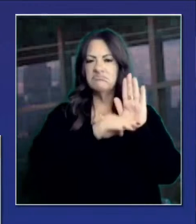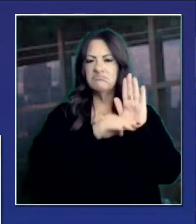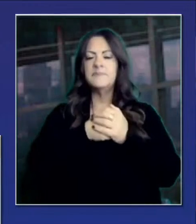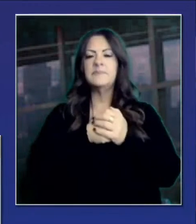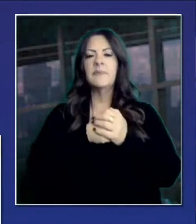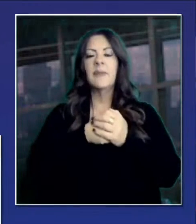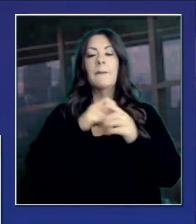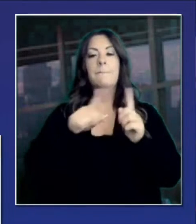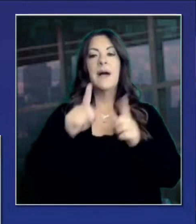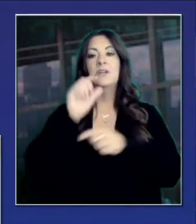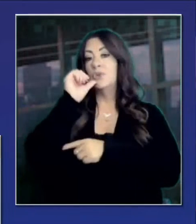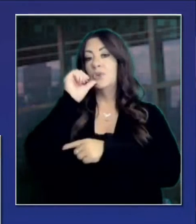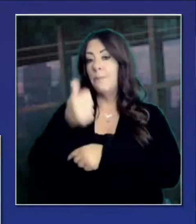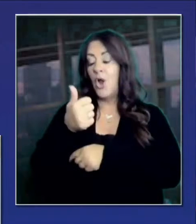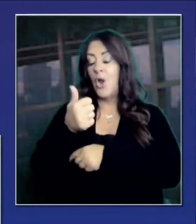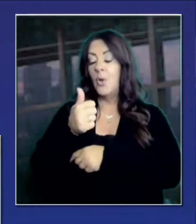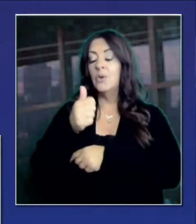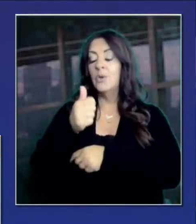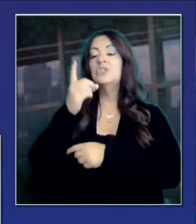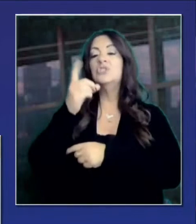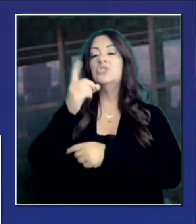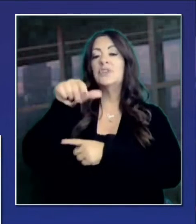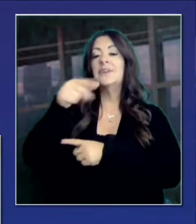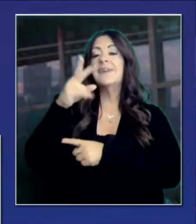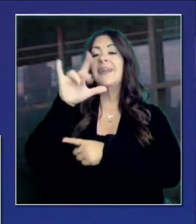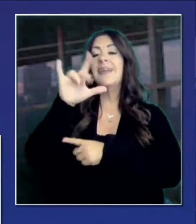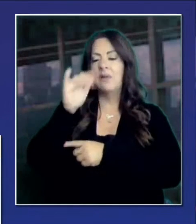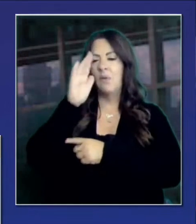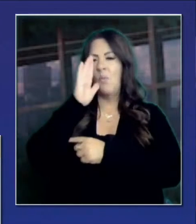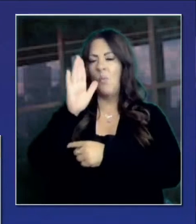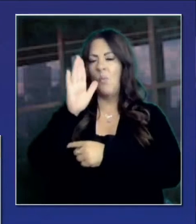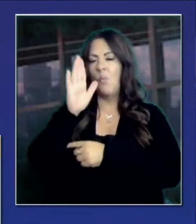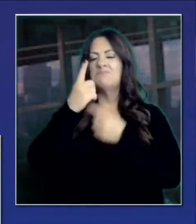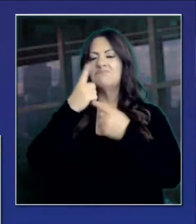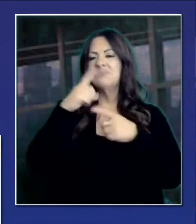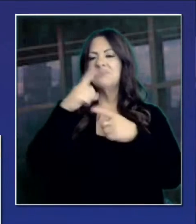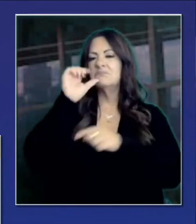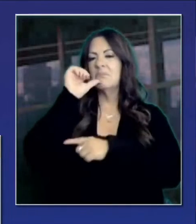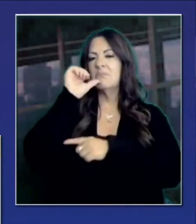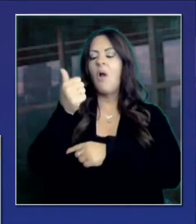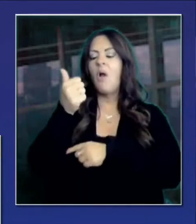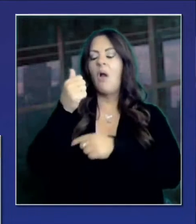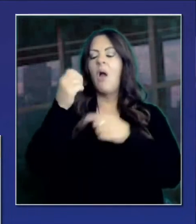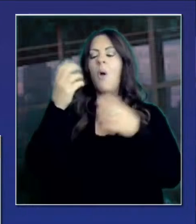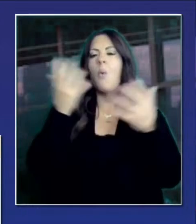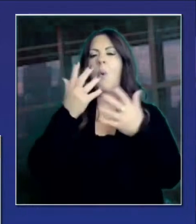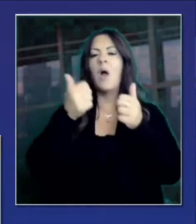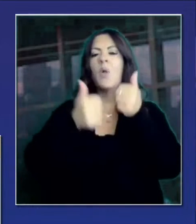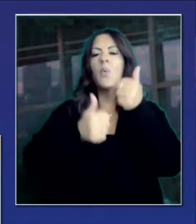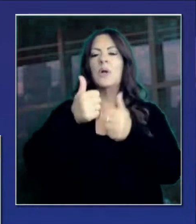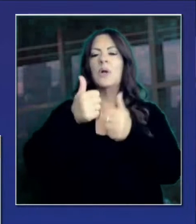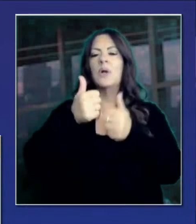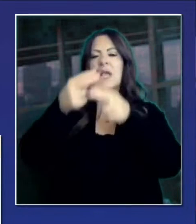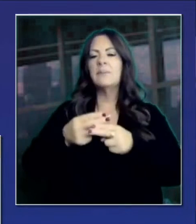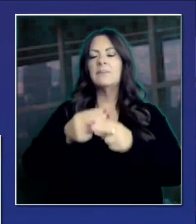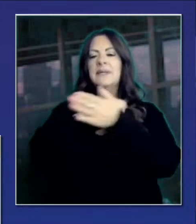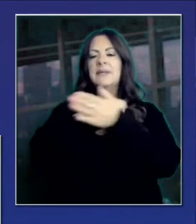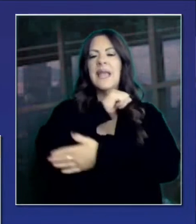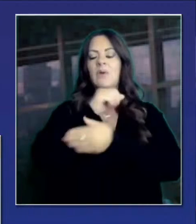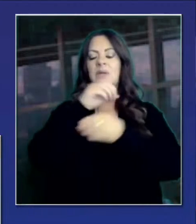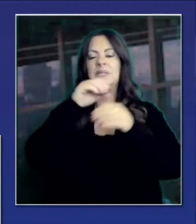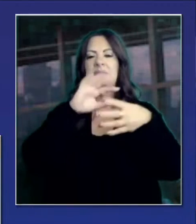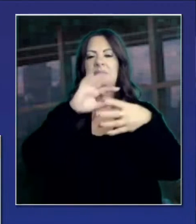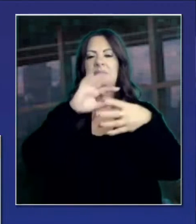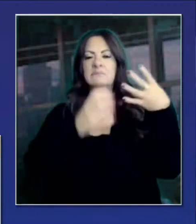this status will be updated when Dr. Galley gives his Tuesday presentation. But you can see the current status and all